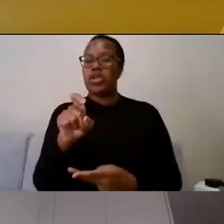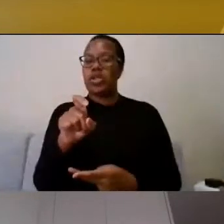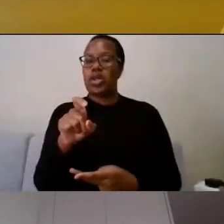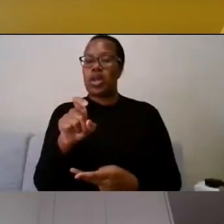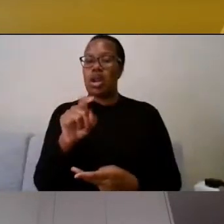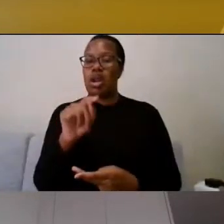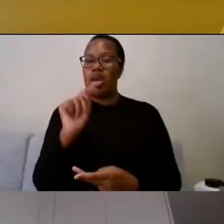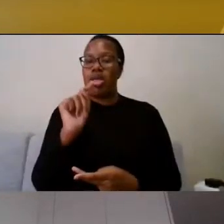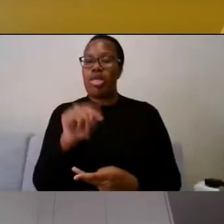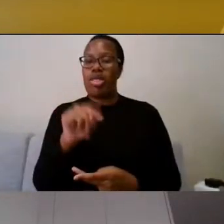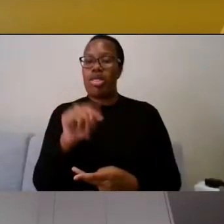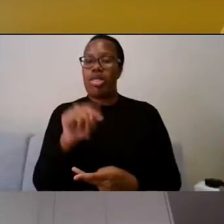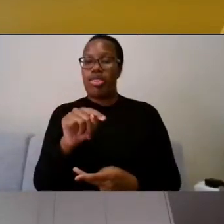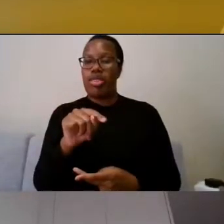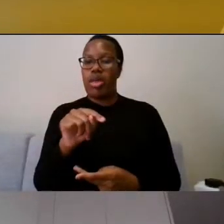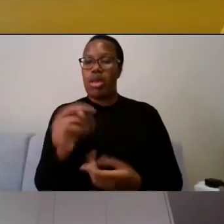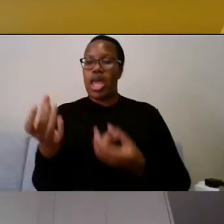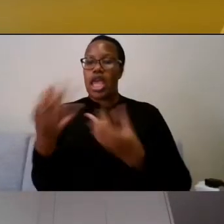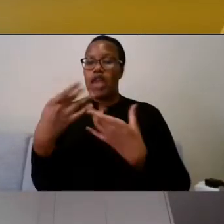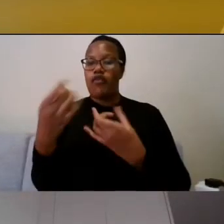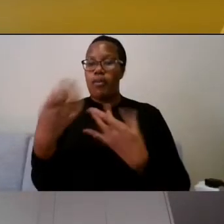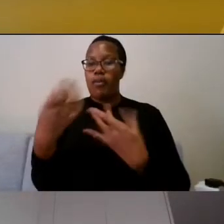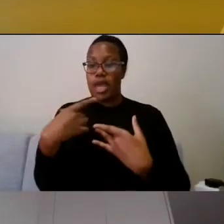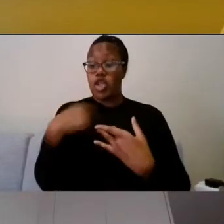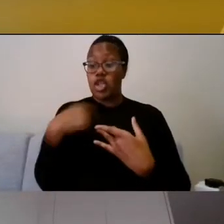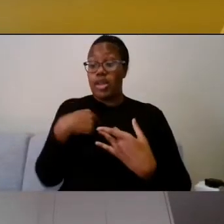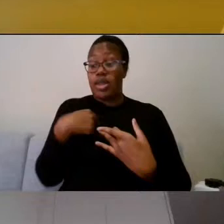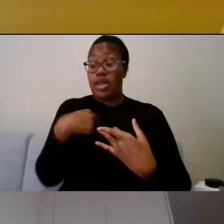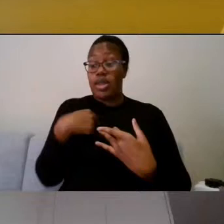the information that I've got